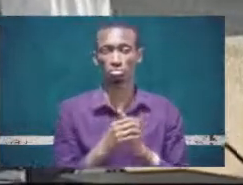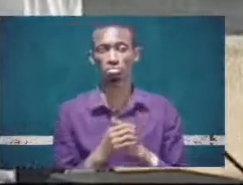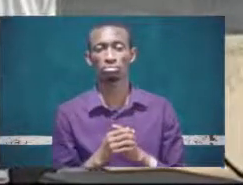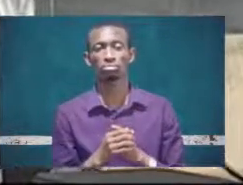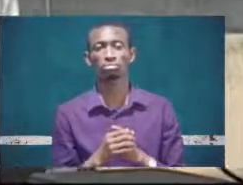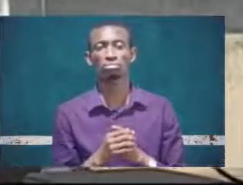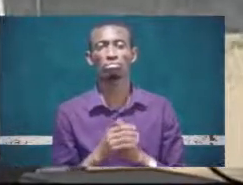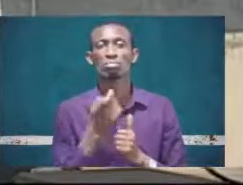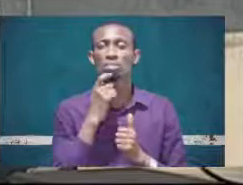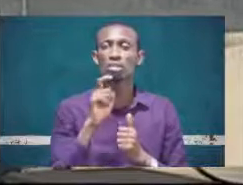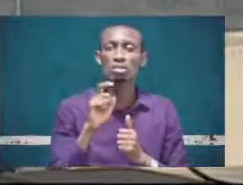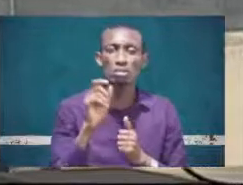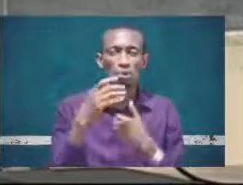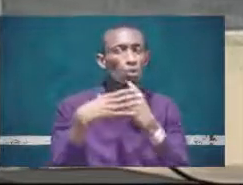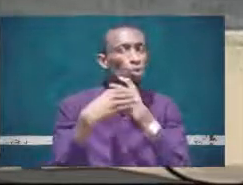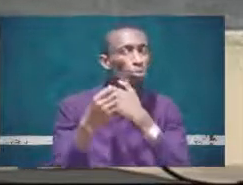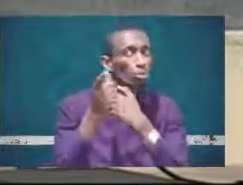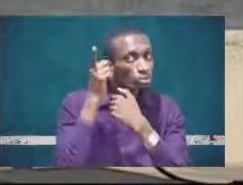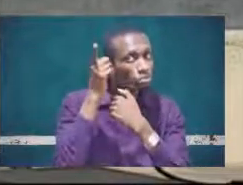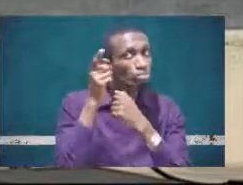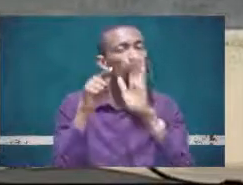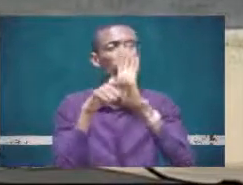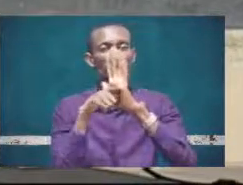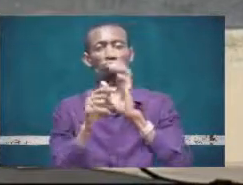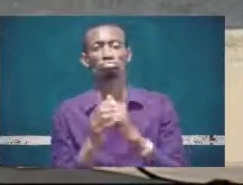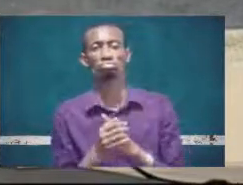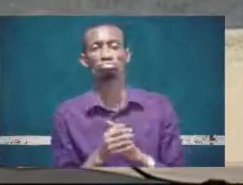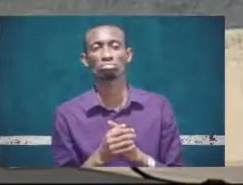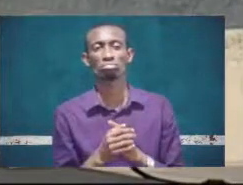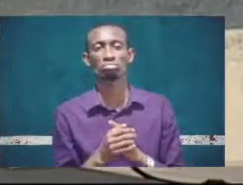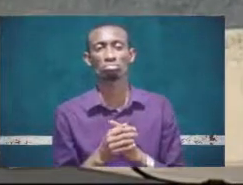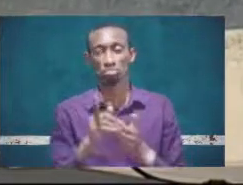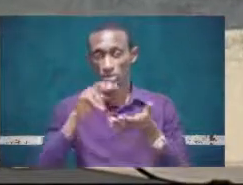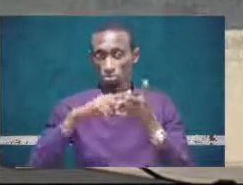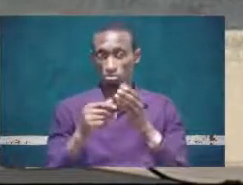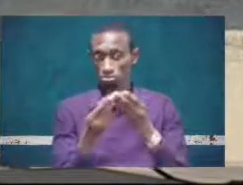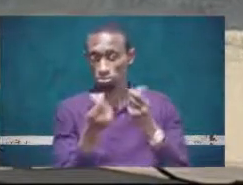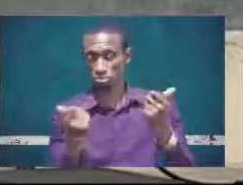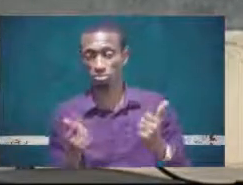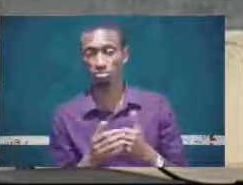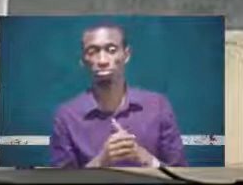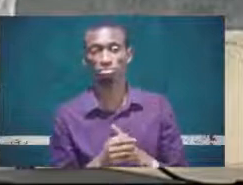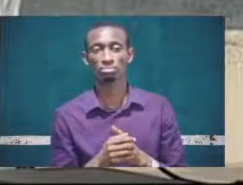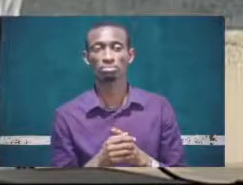I need this negative interval. Means that the set of solution will be